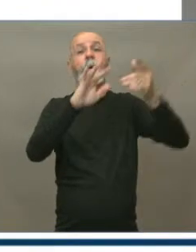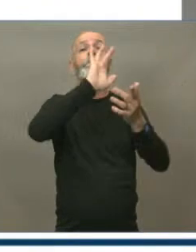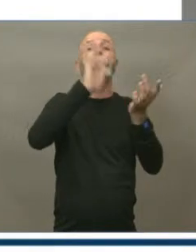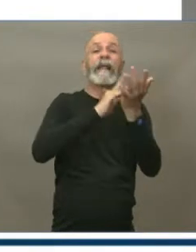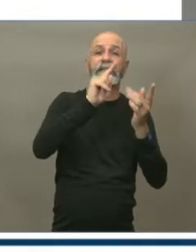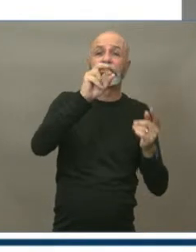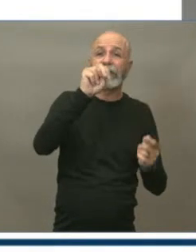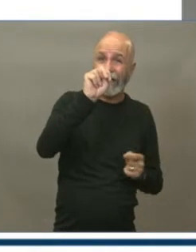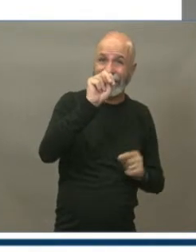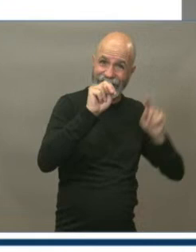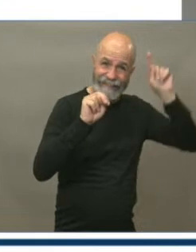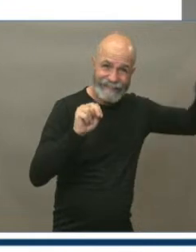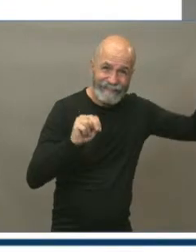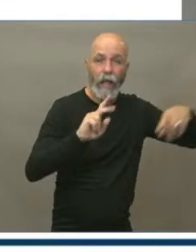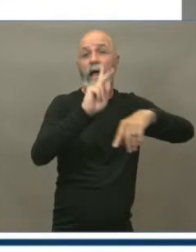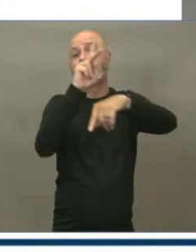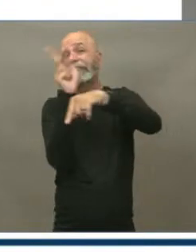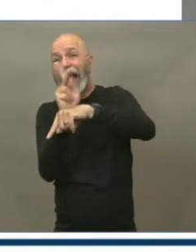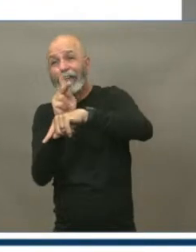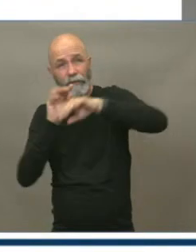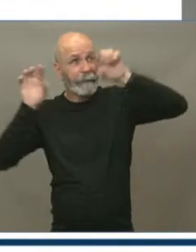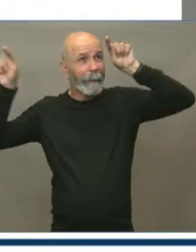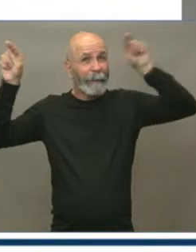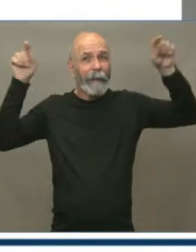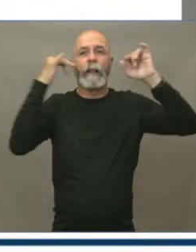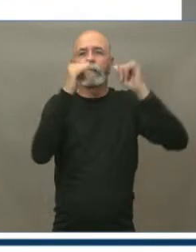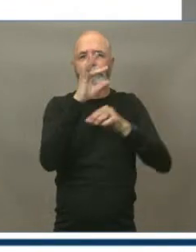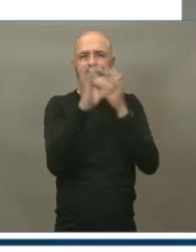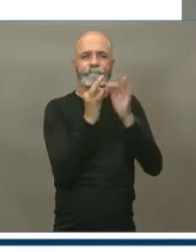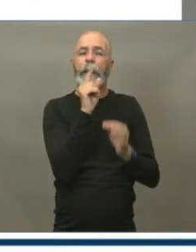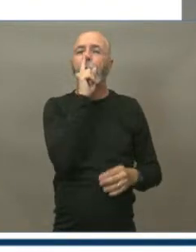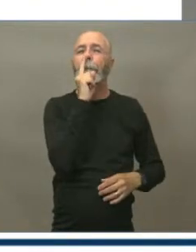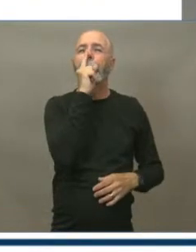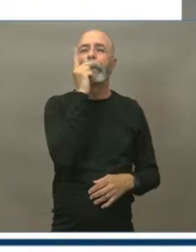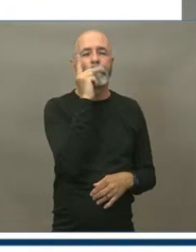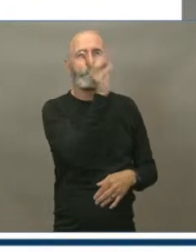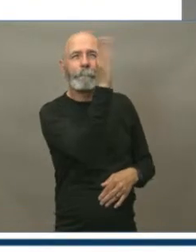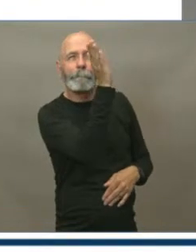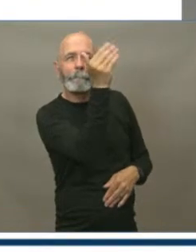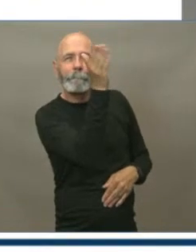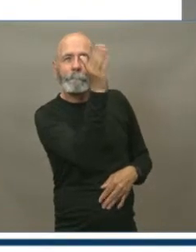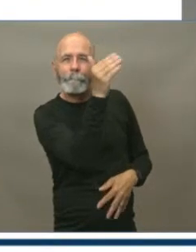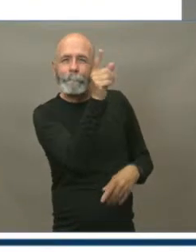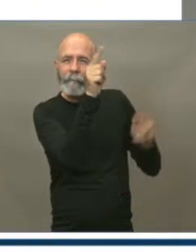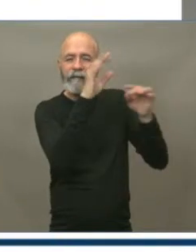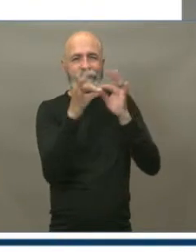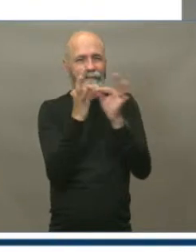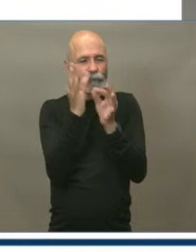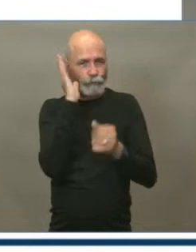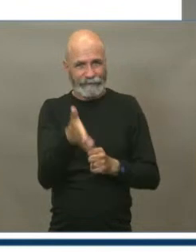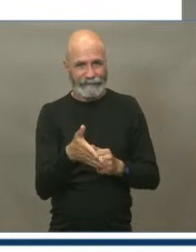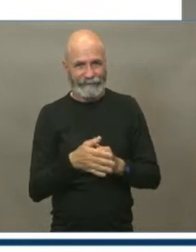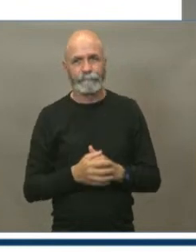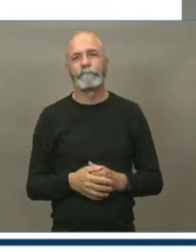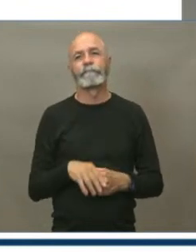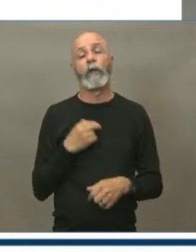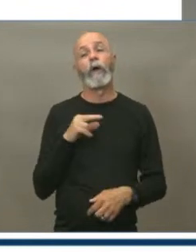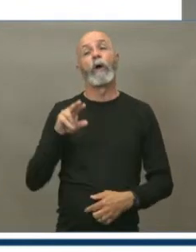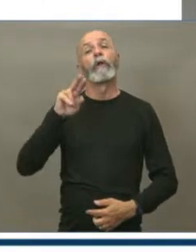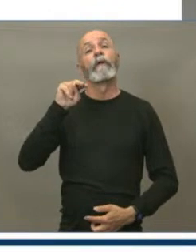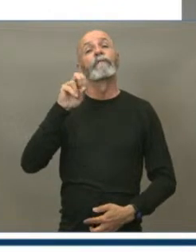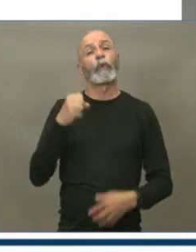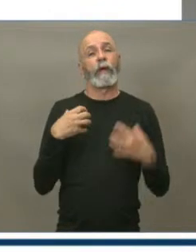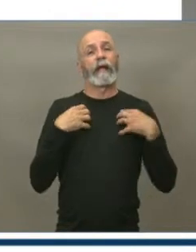to determine if there's virus in those communities that we are not aware of. And Nova Scotia Health will share more information